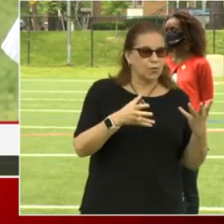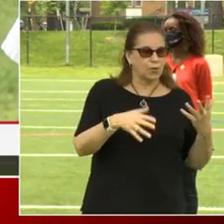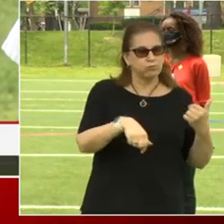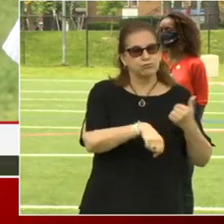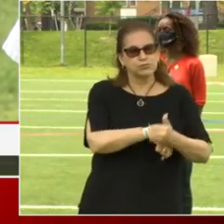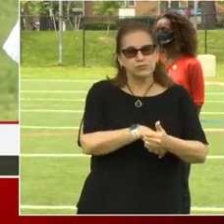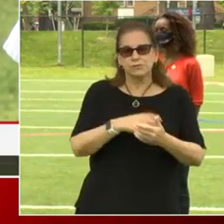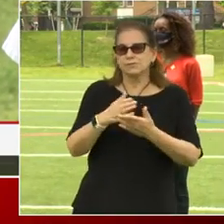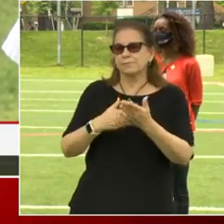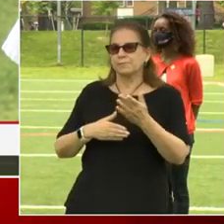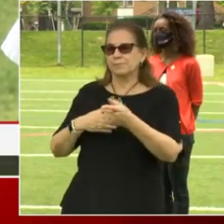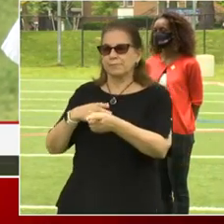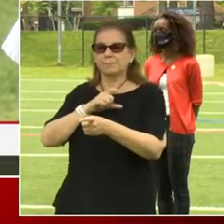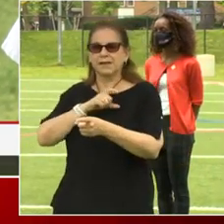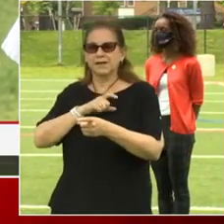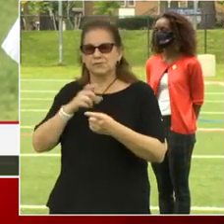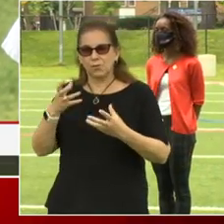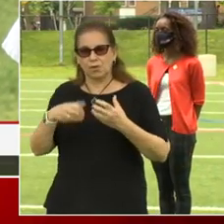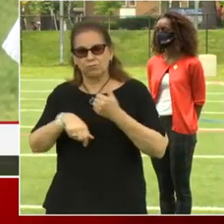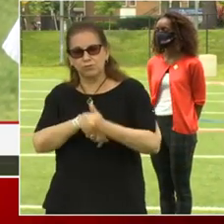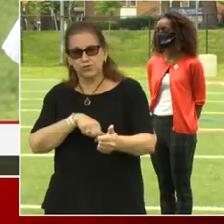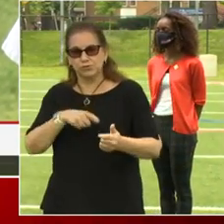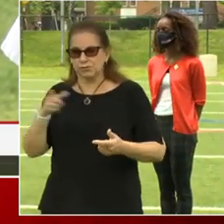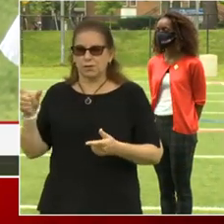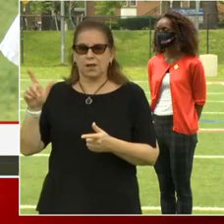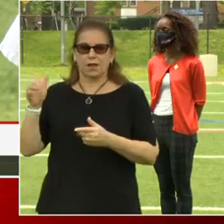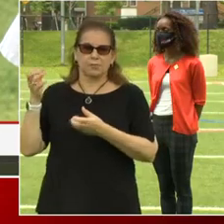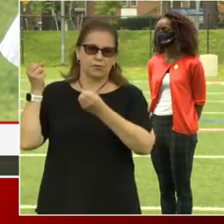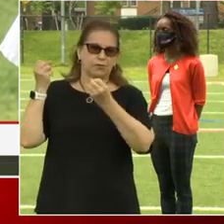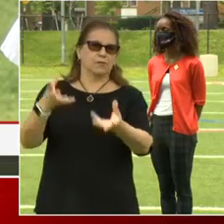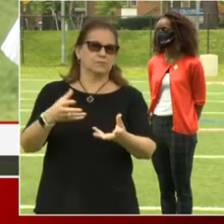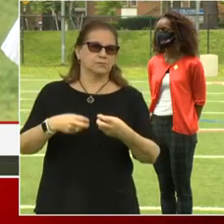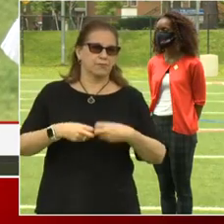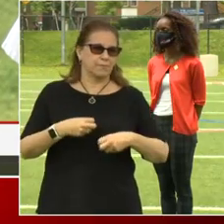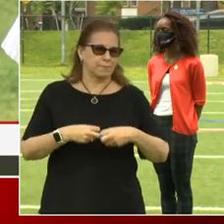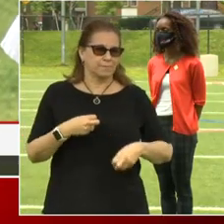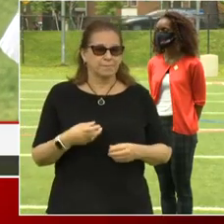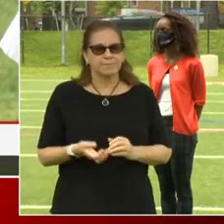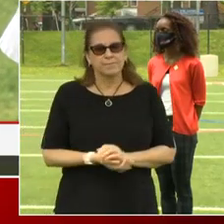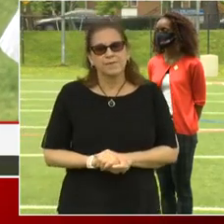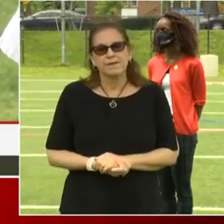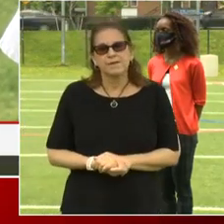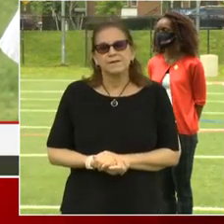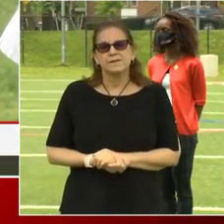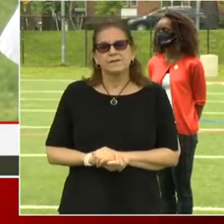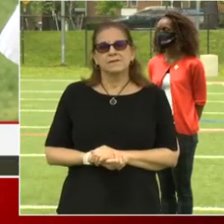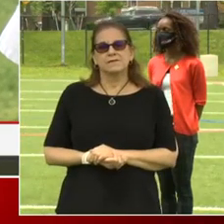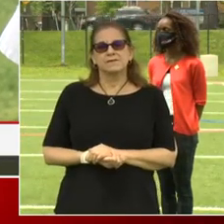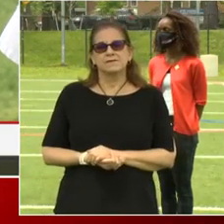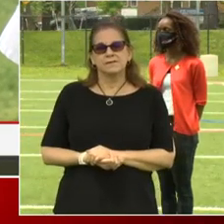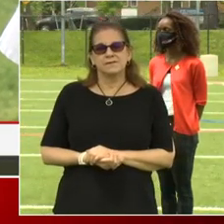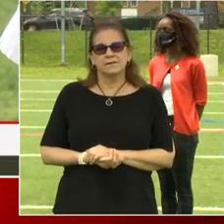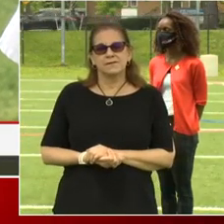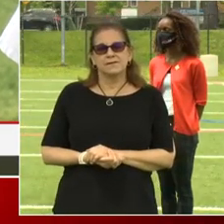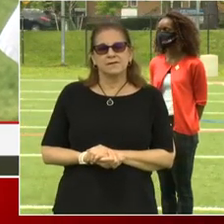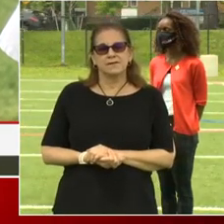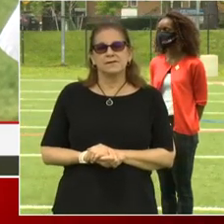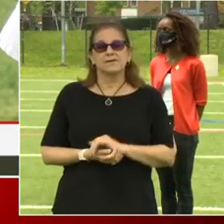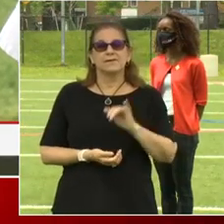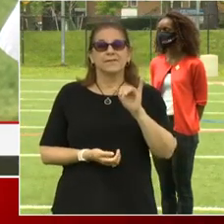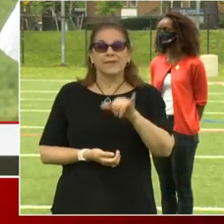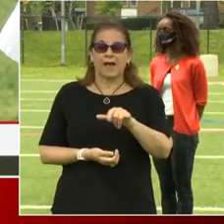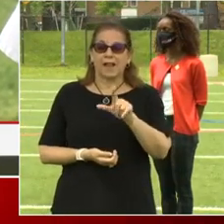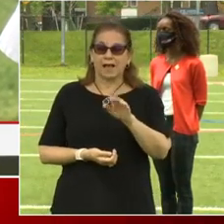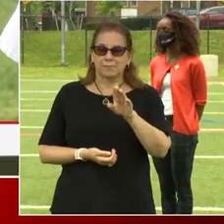public safety. So we want the best lab there can be. The legislation requires that it has to be accredited.